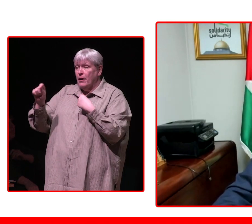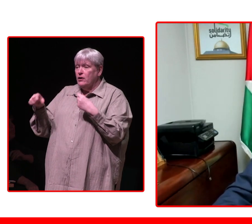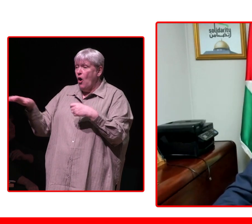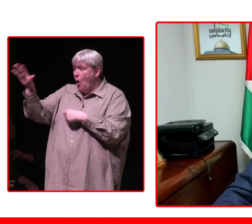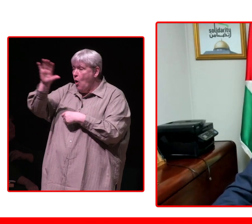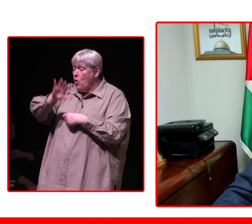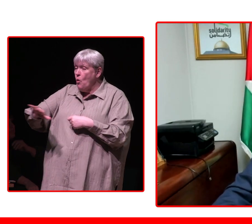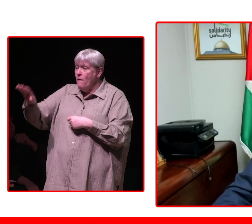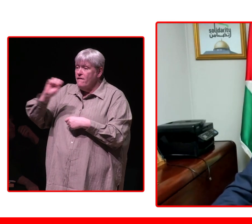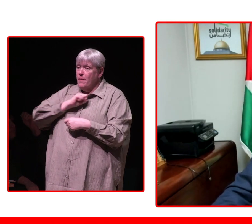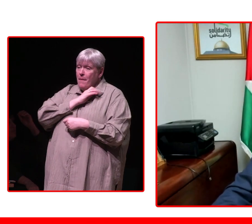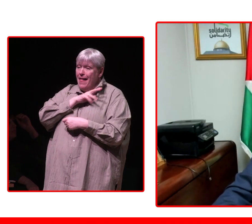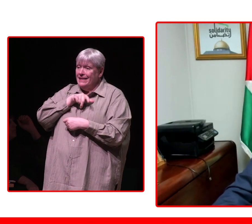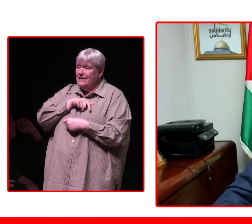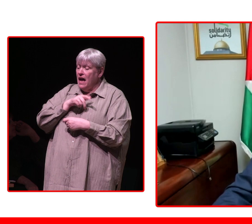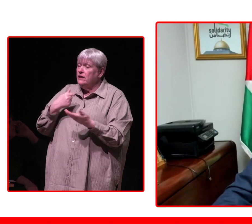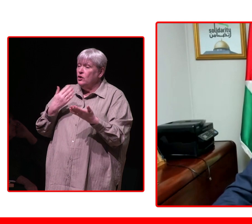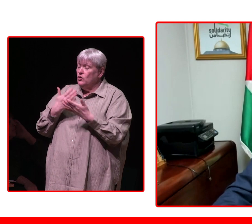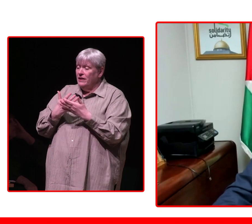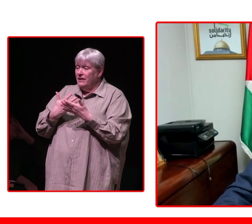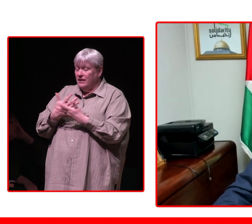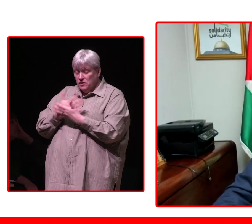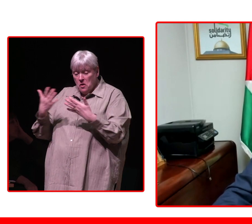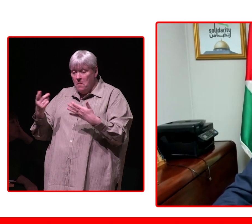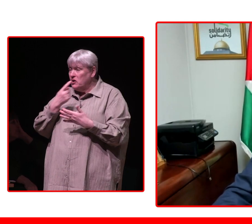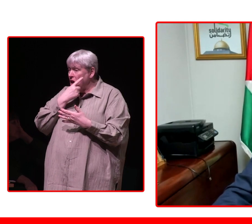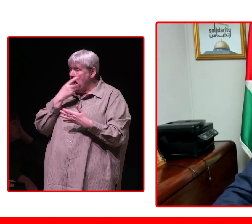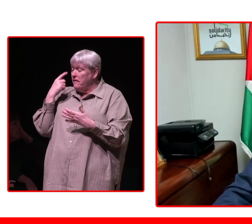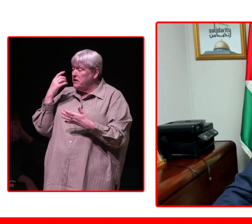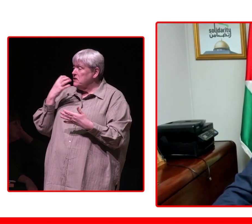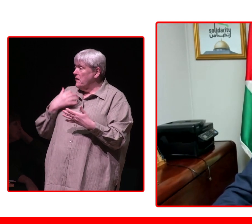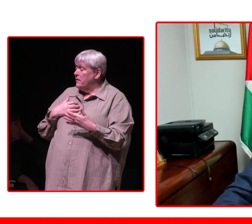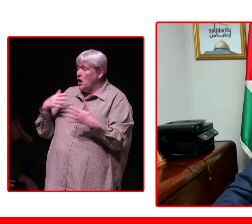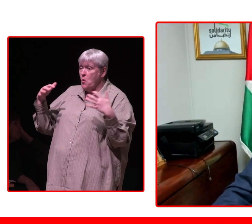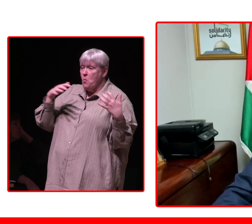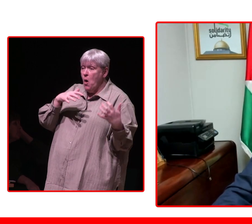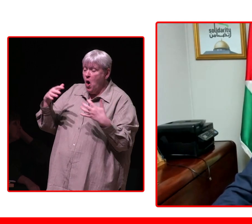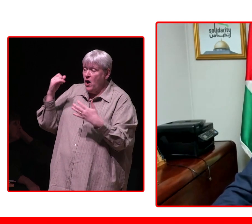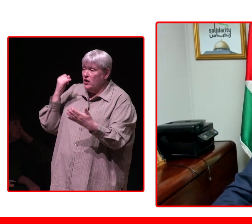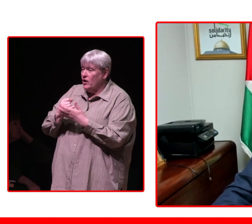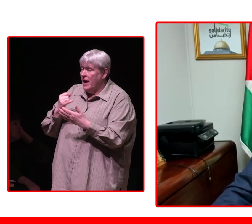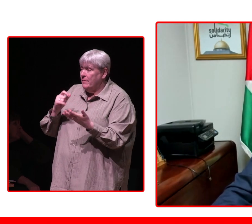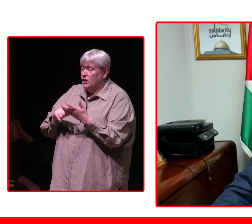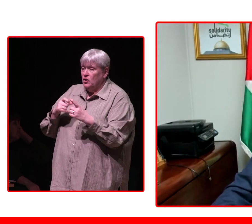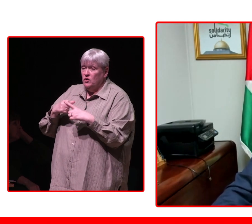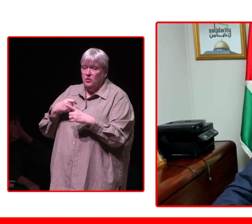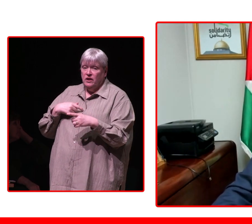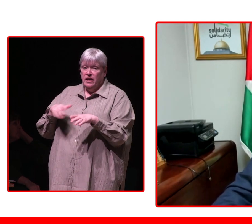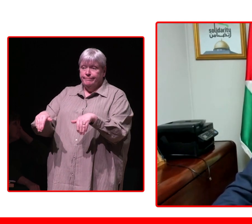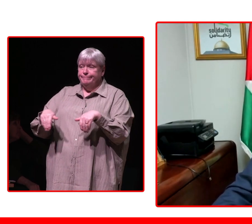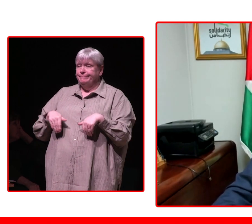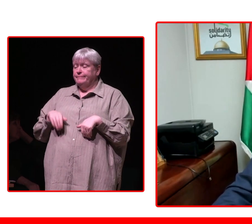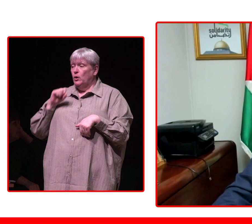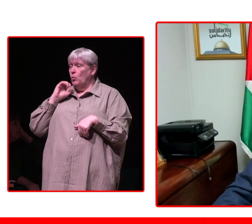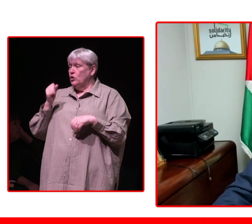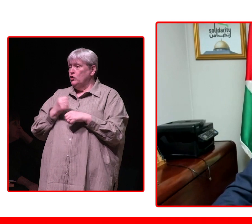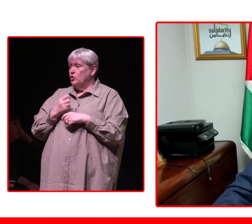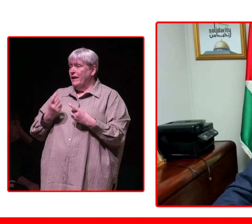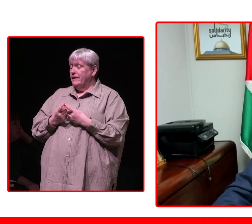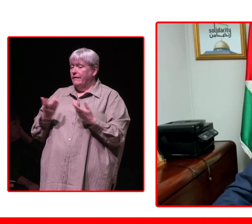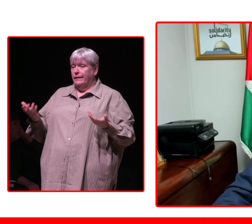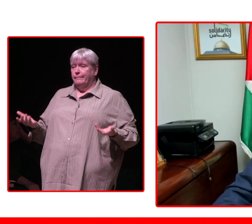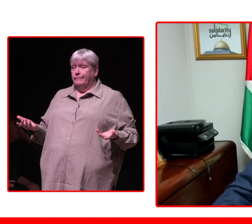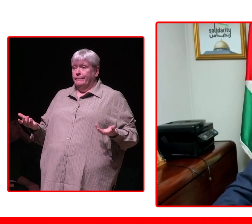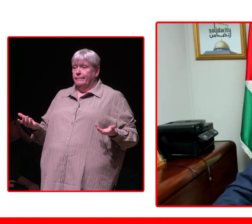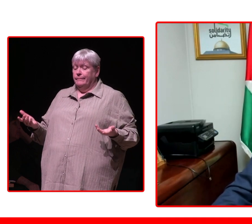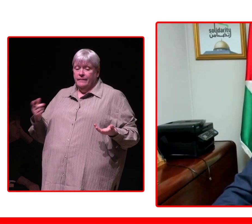of evidence of Israeli war crimes, the UK continues to resist calls to take stronger actions against what it